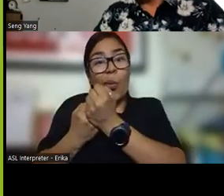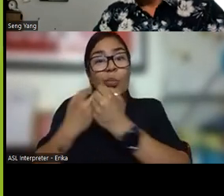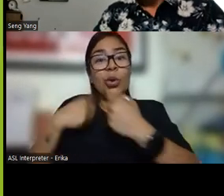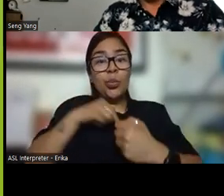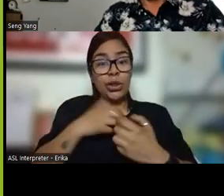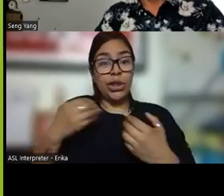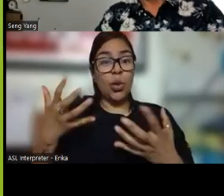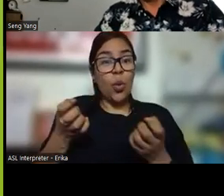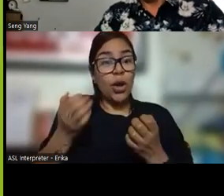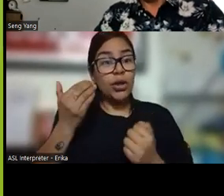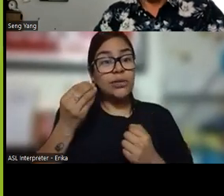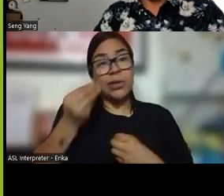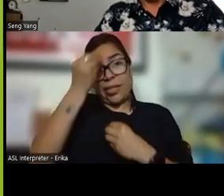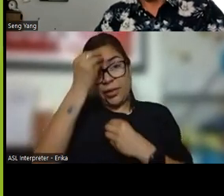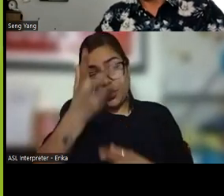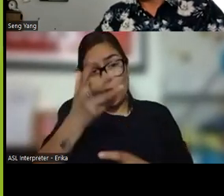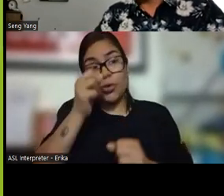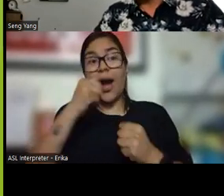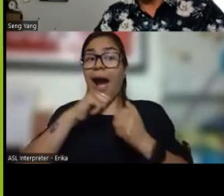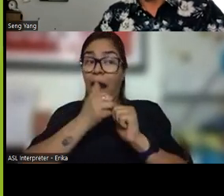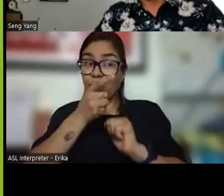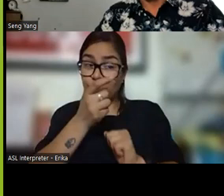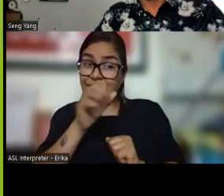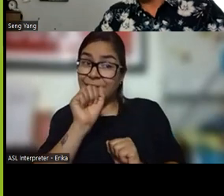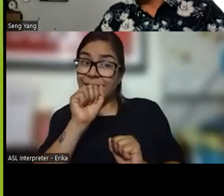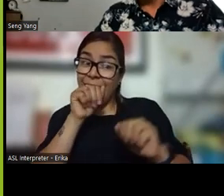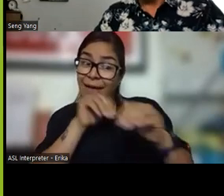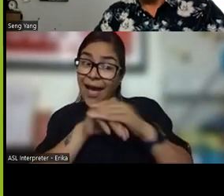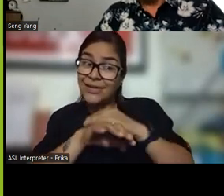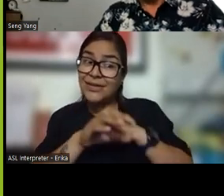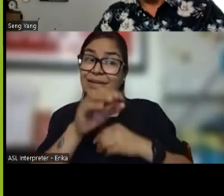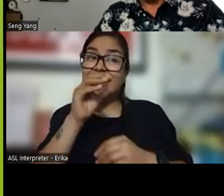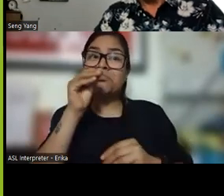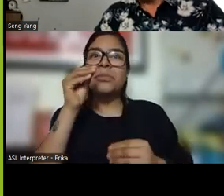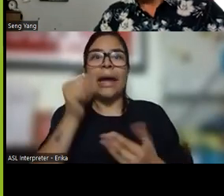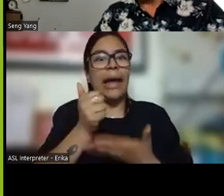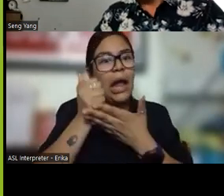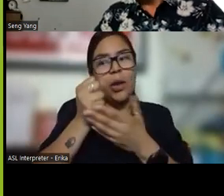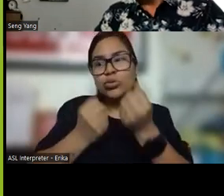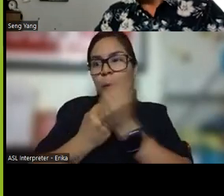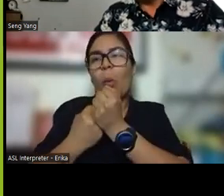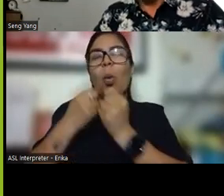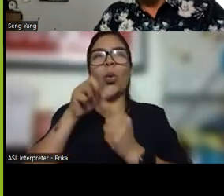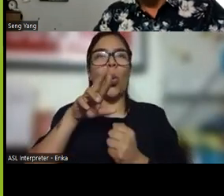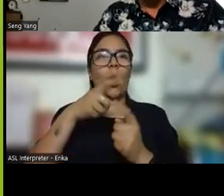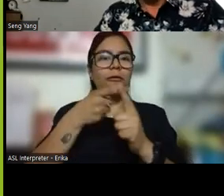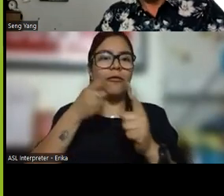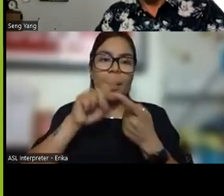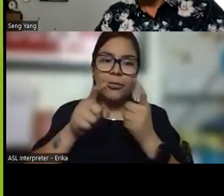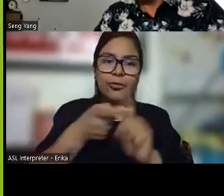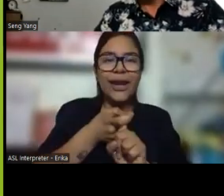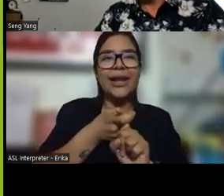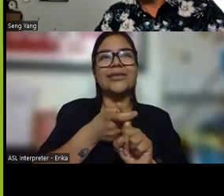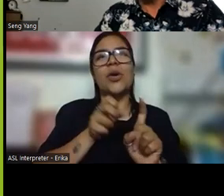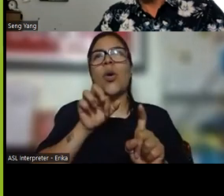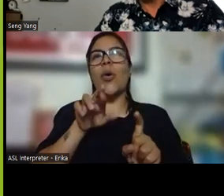the community know that when you go to mental health, you have some crazy, your brain's not working, you're